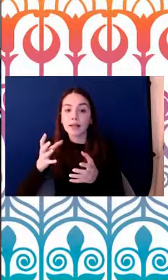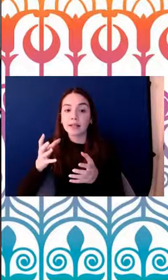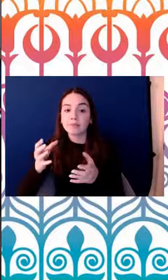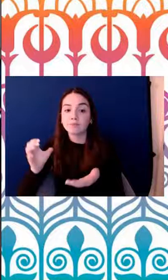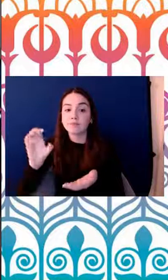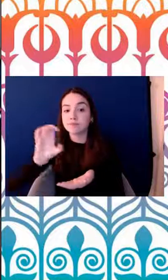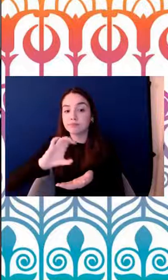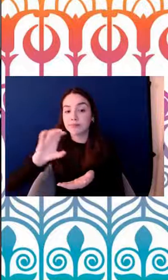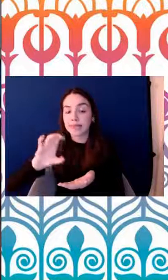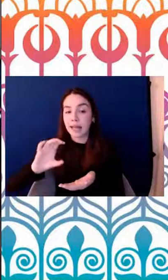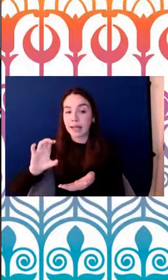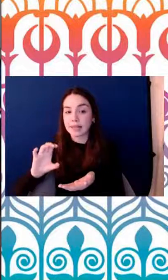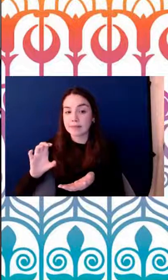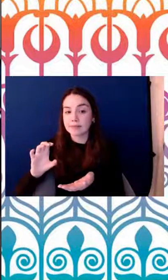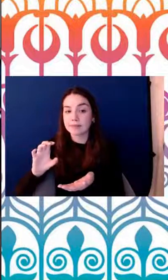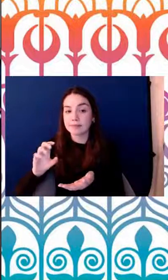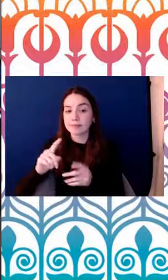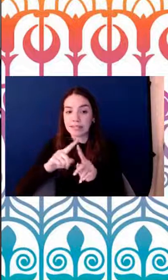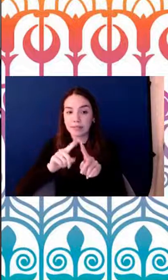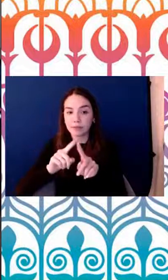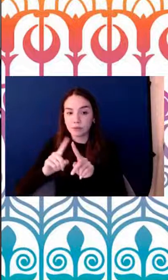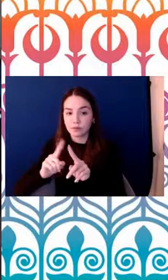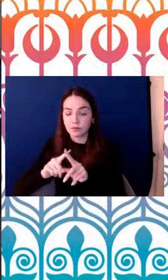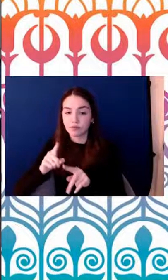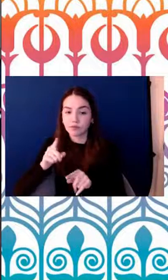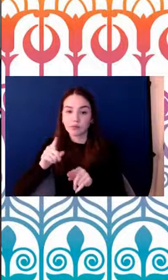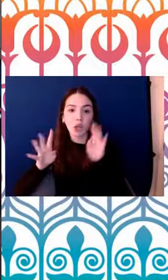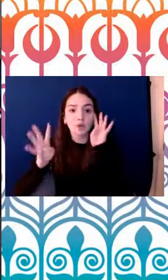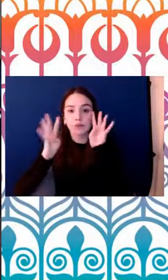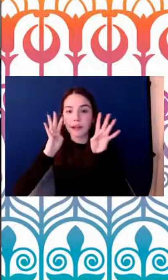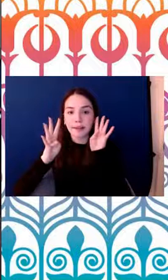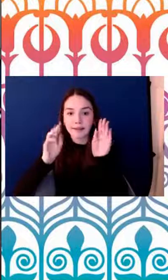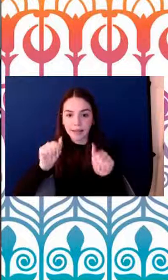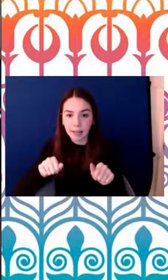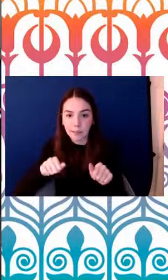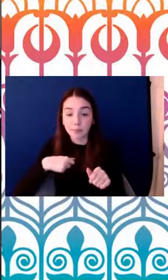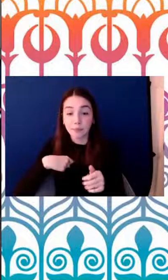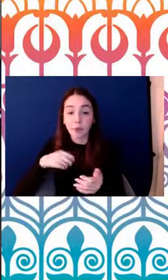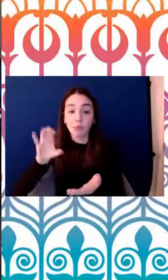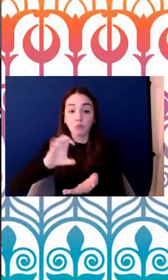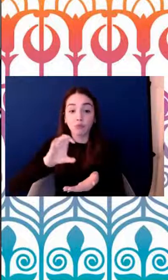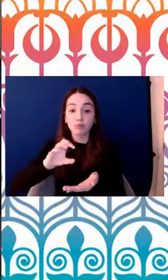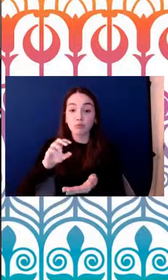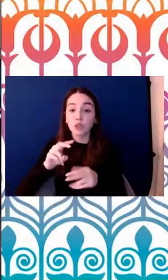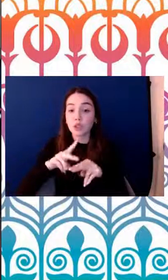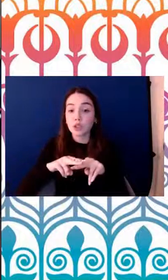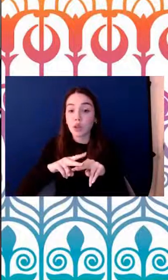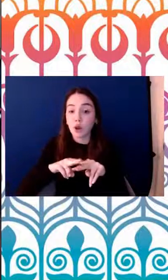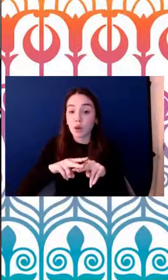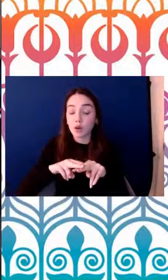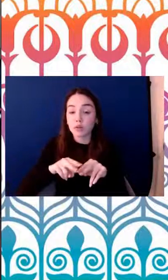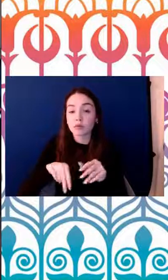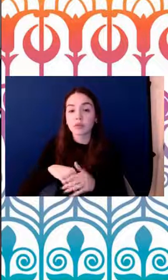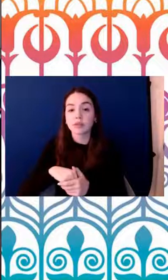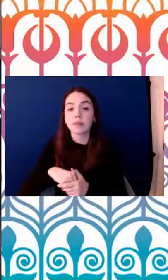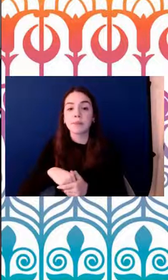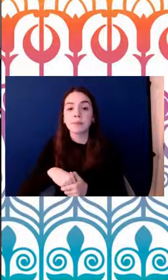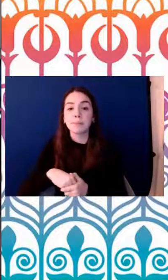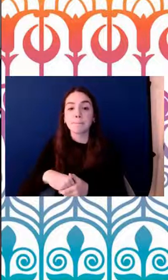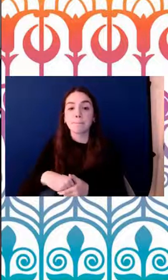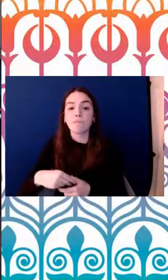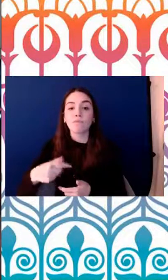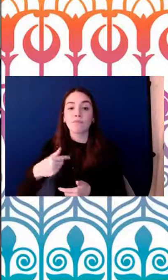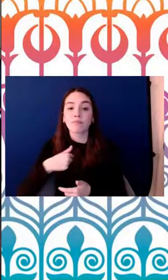this recipe, you can be very creative. So I'm going to put a little bit of salt. And then I